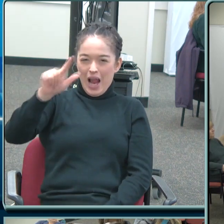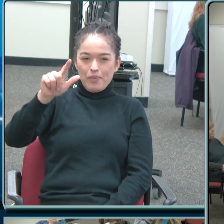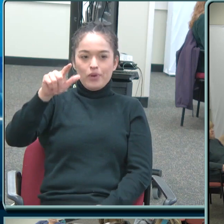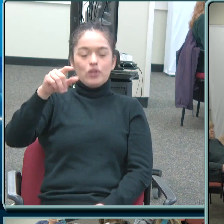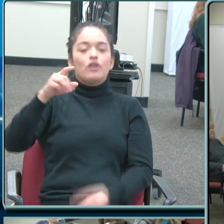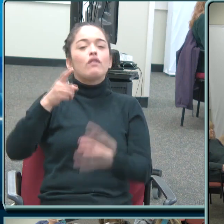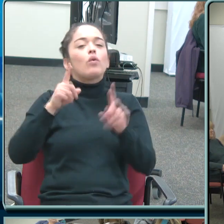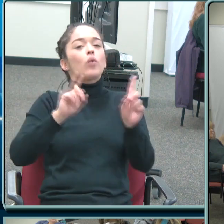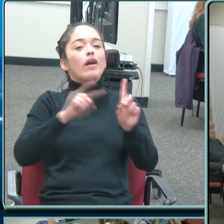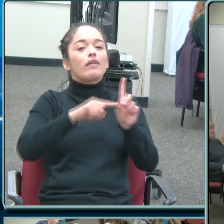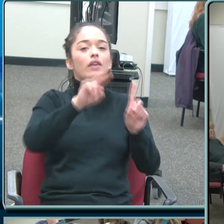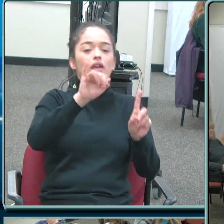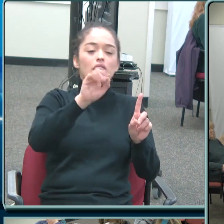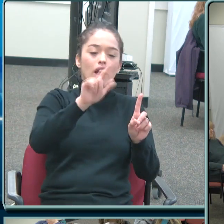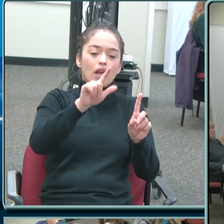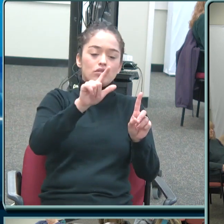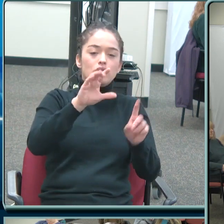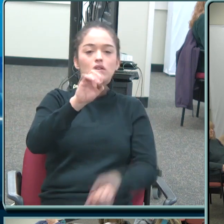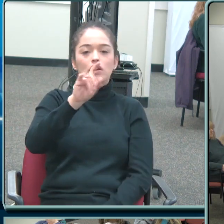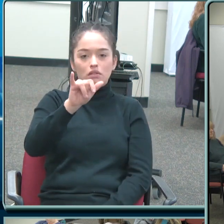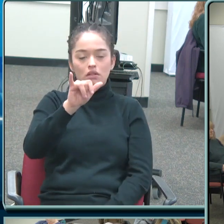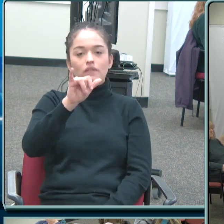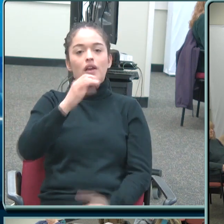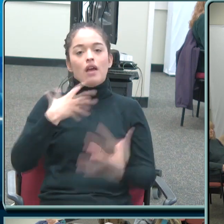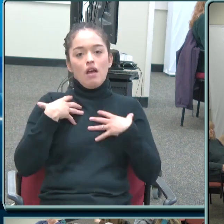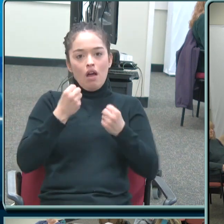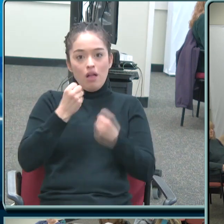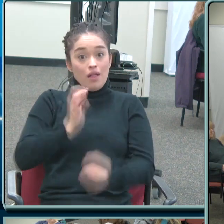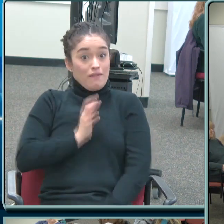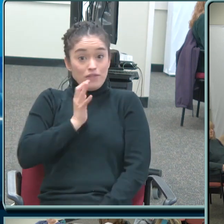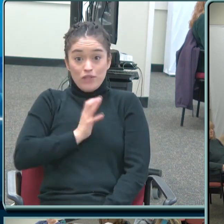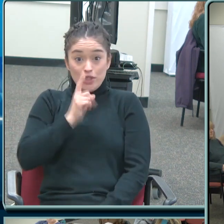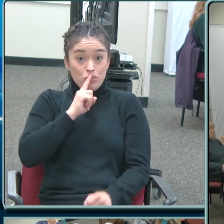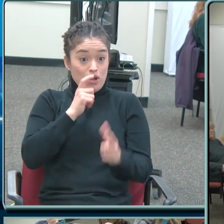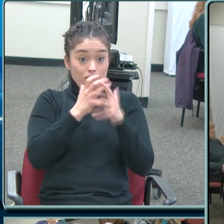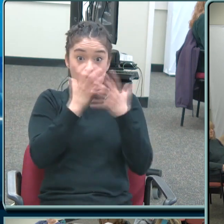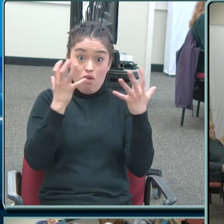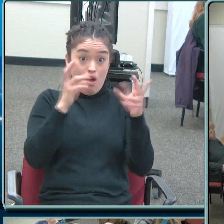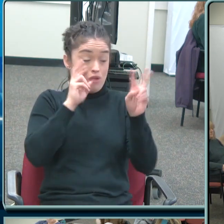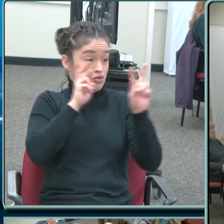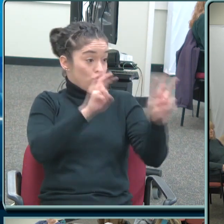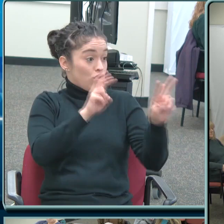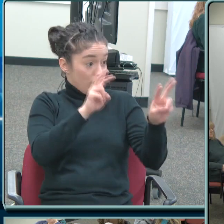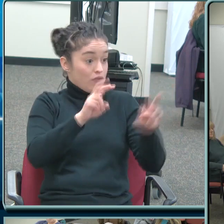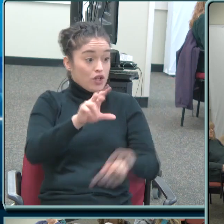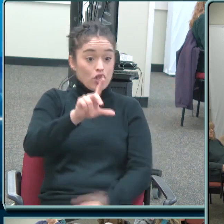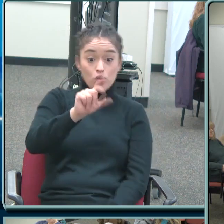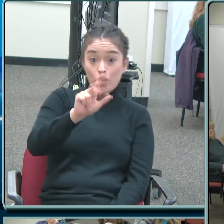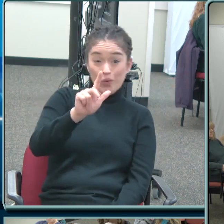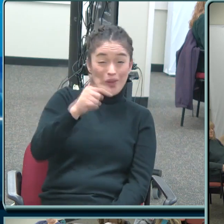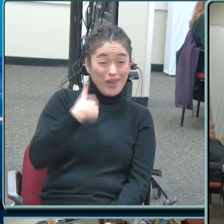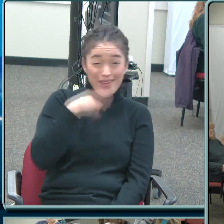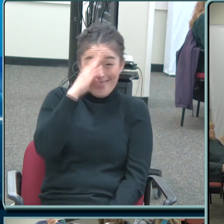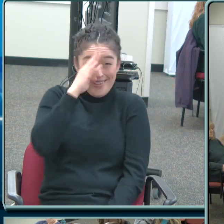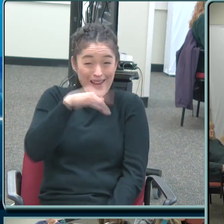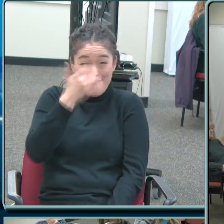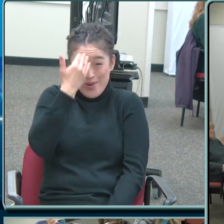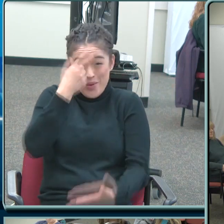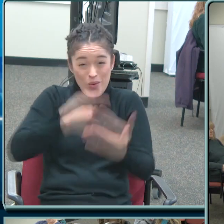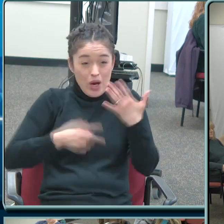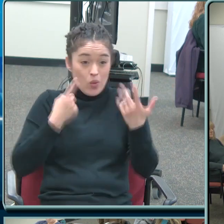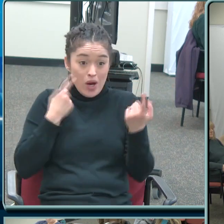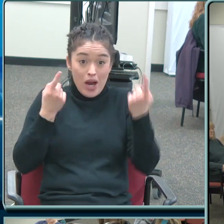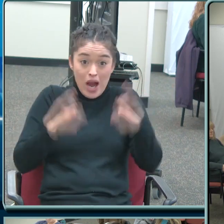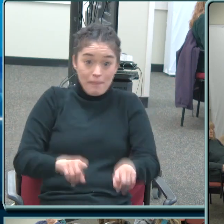National Association of County City Health Officials. So a lot to look forward in 2023. We never know what emergency is going to